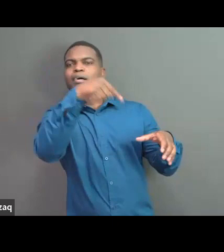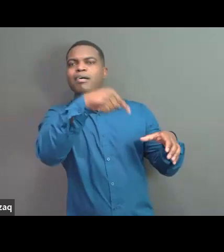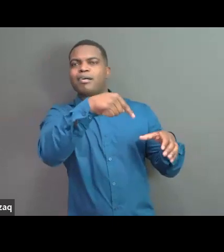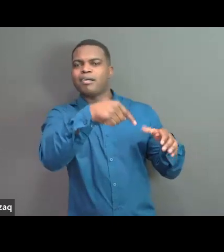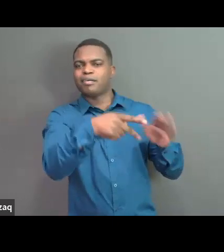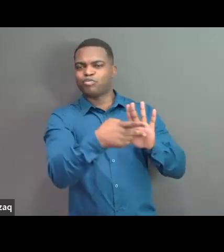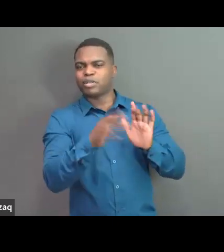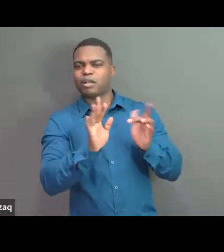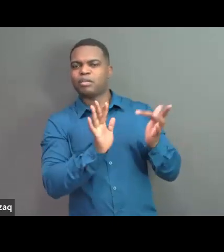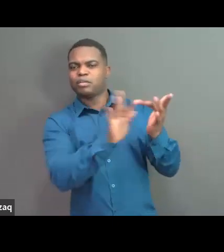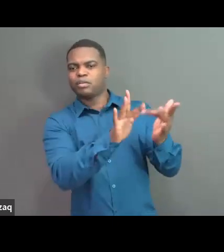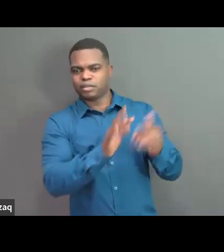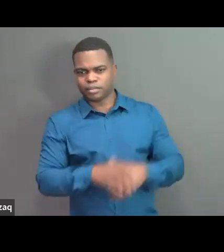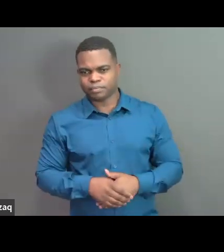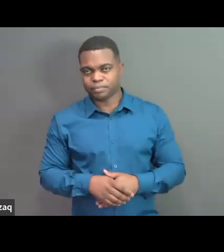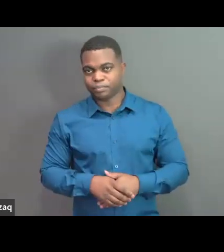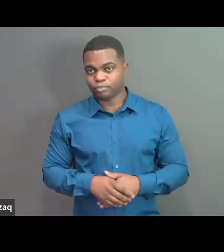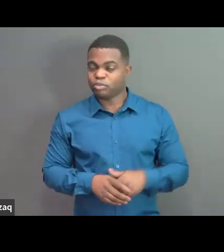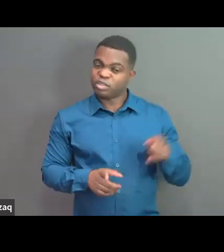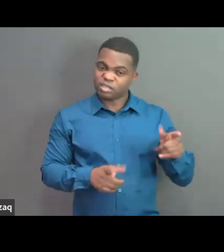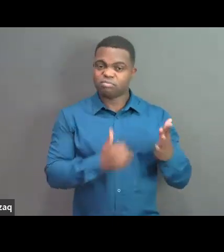then deprived of this opportunity.